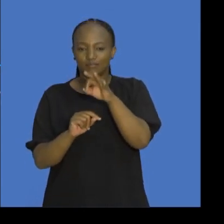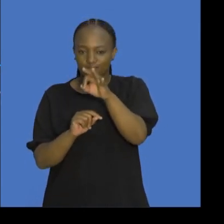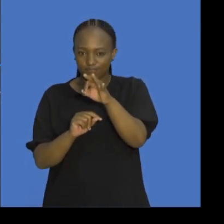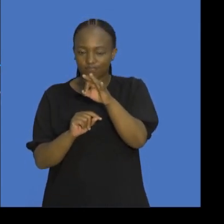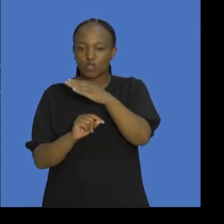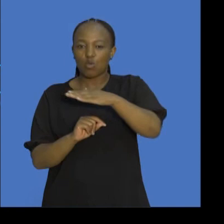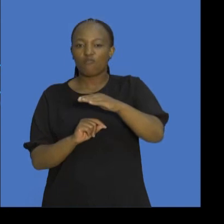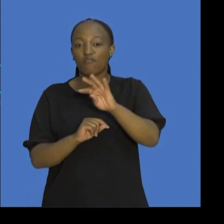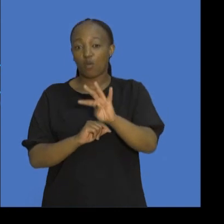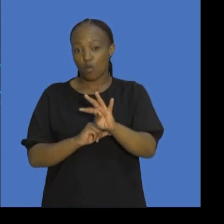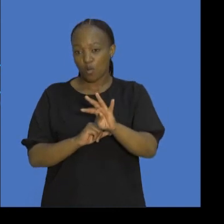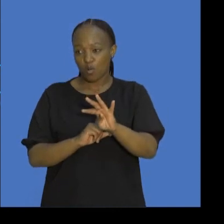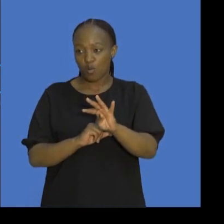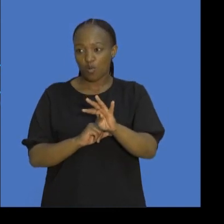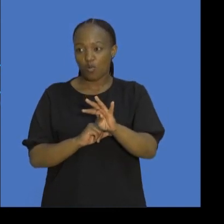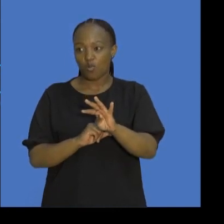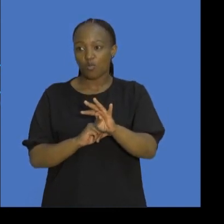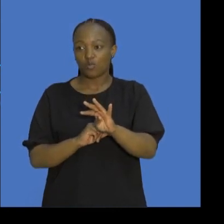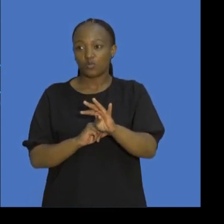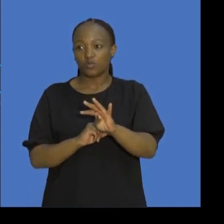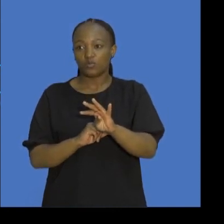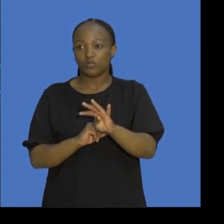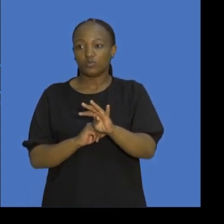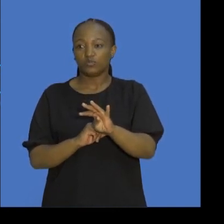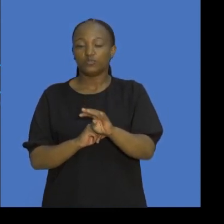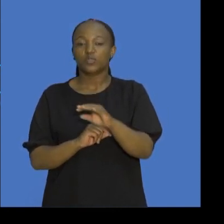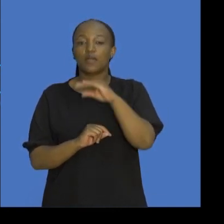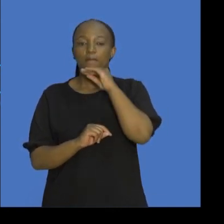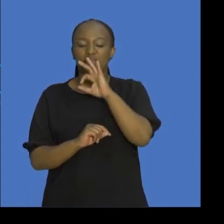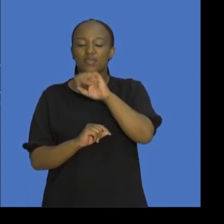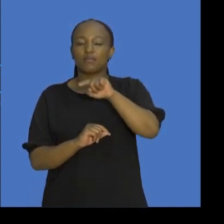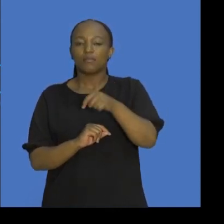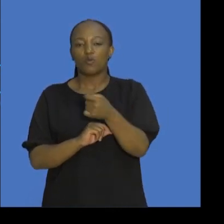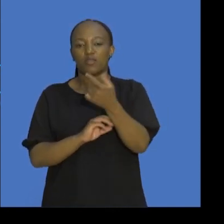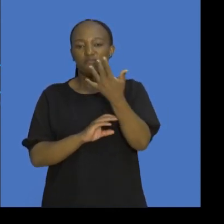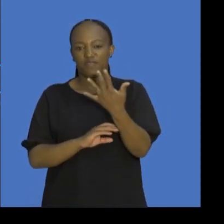plus 1 is 13. 13 over 4, which is